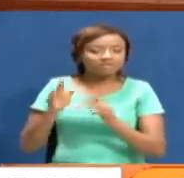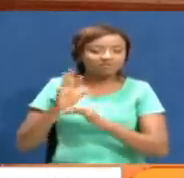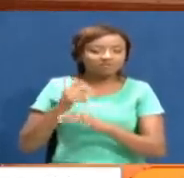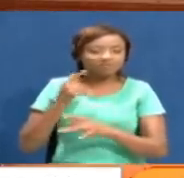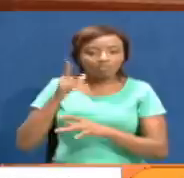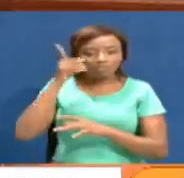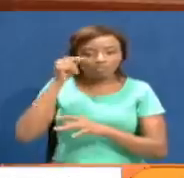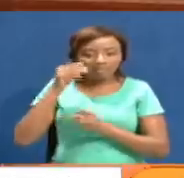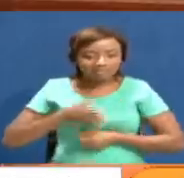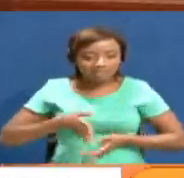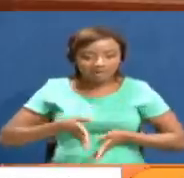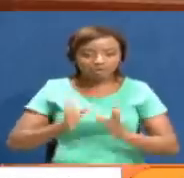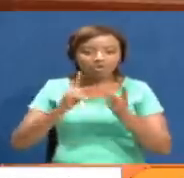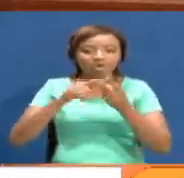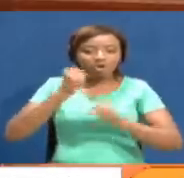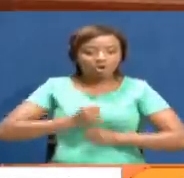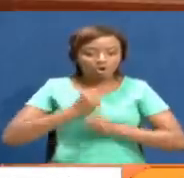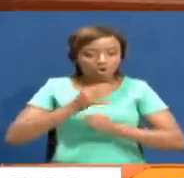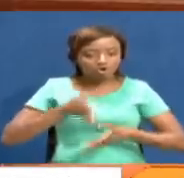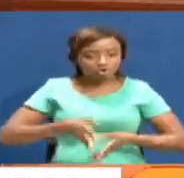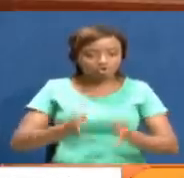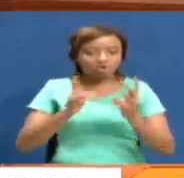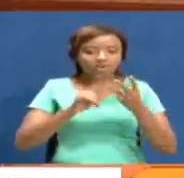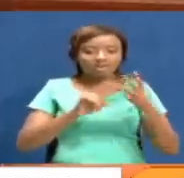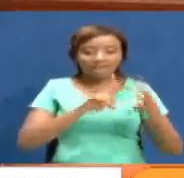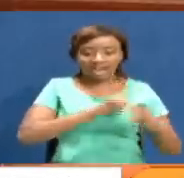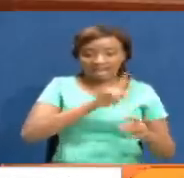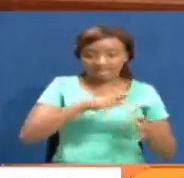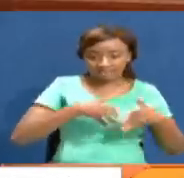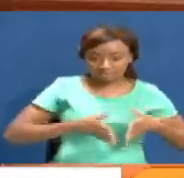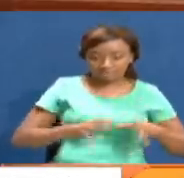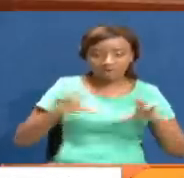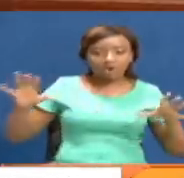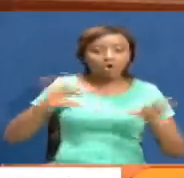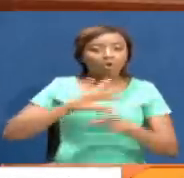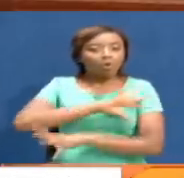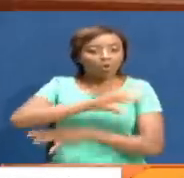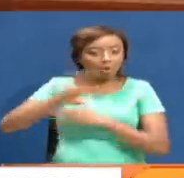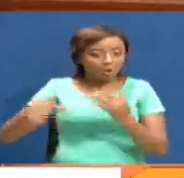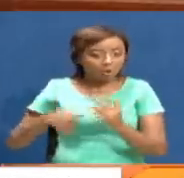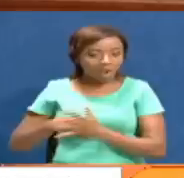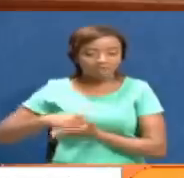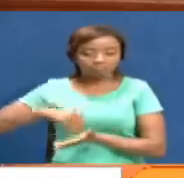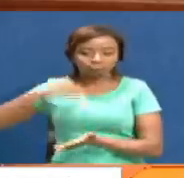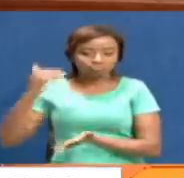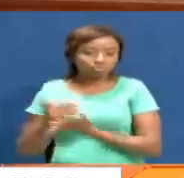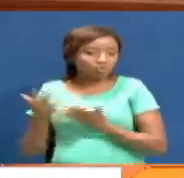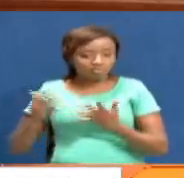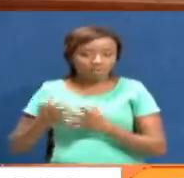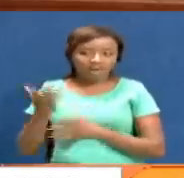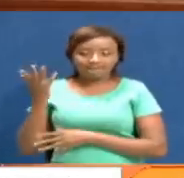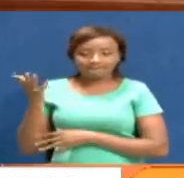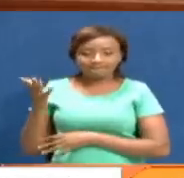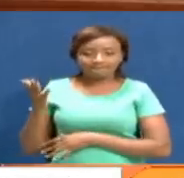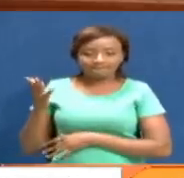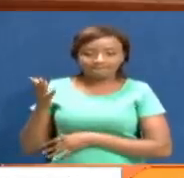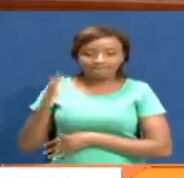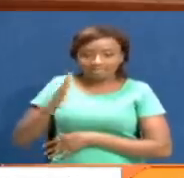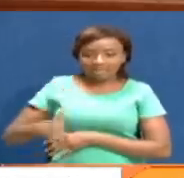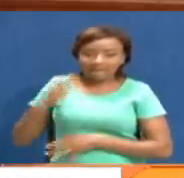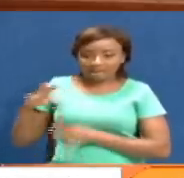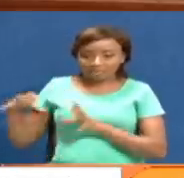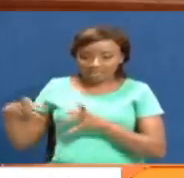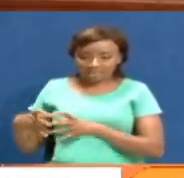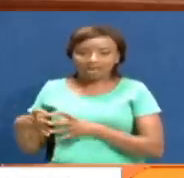along Mombasa Road, Ngong Road, and Langata Road. So they'll all end up next to